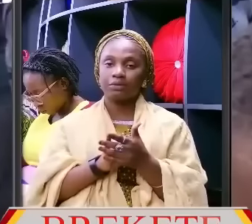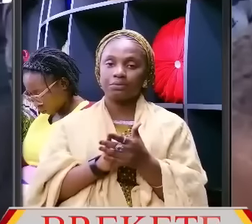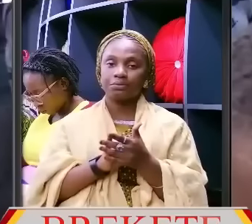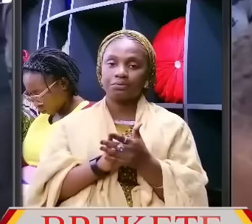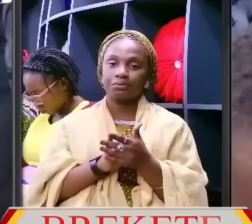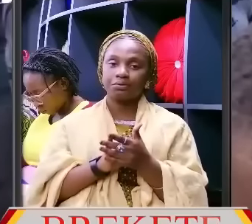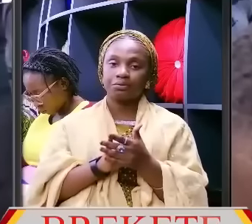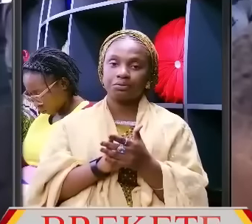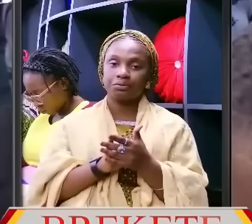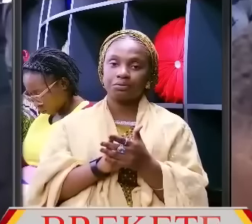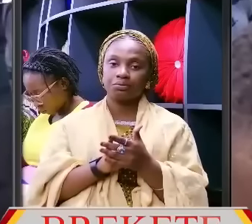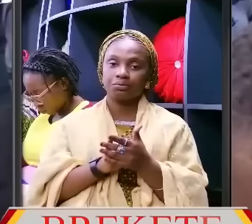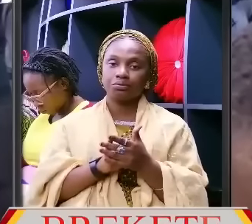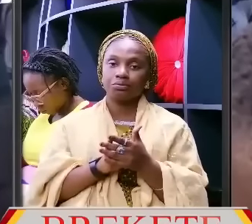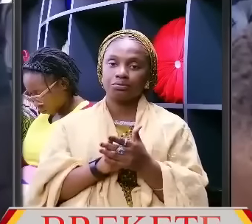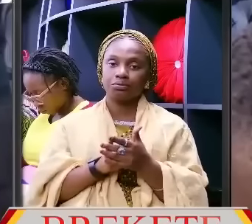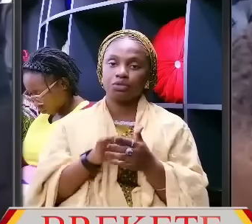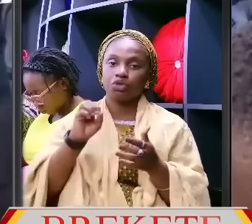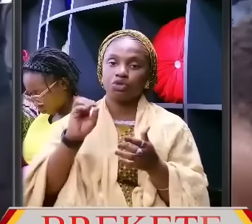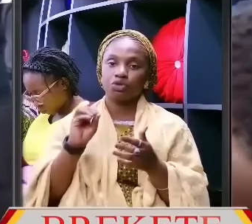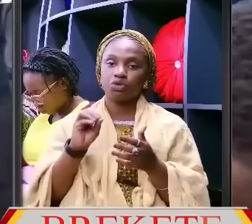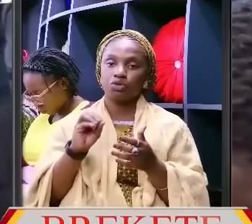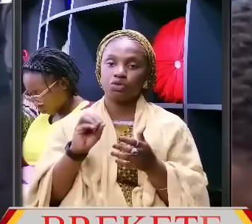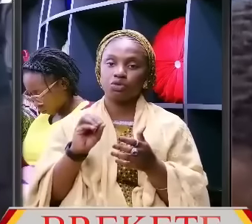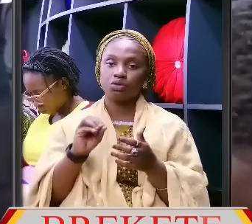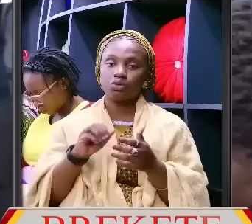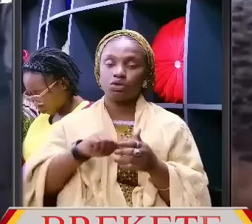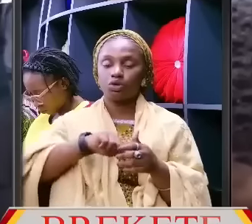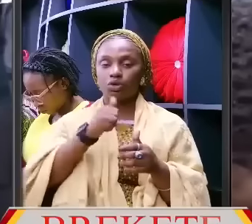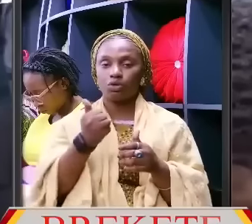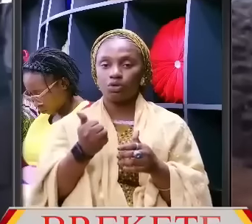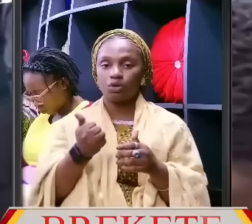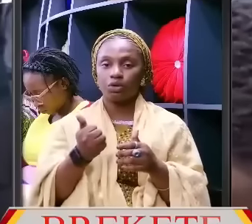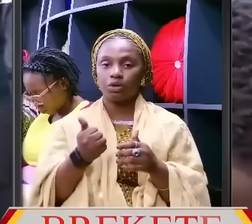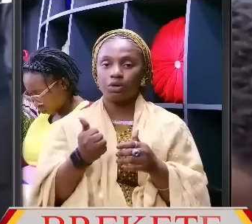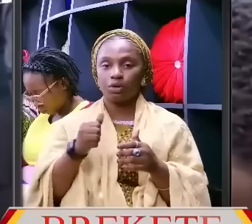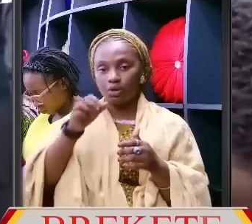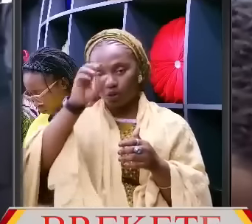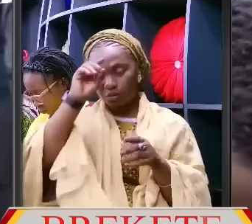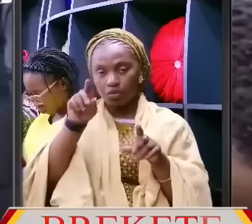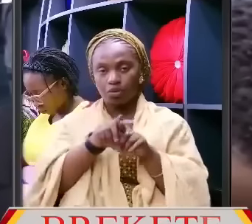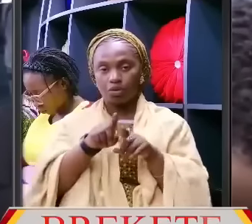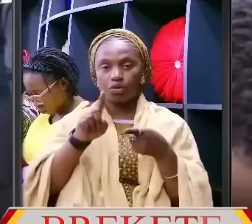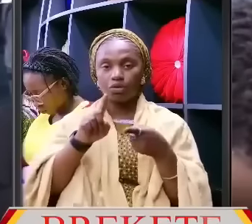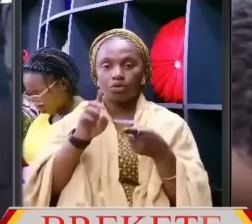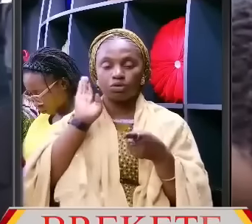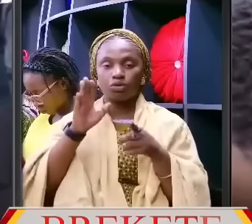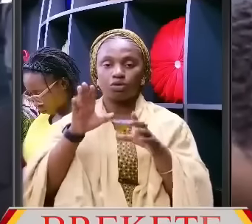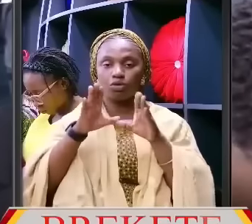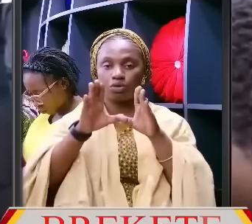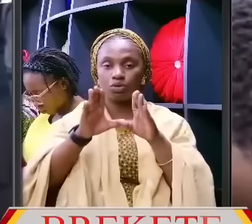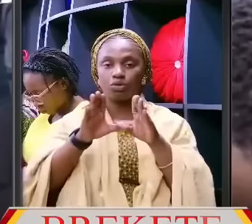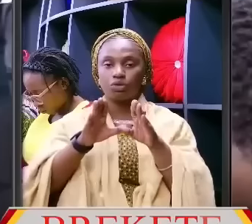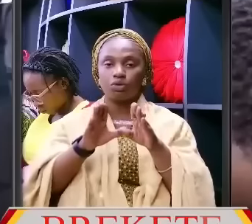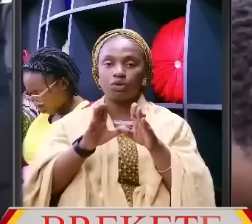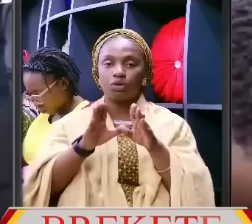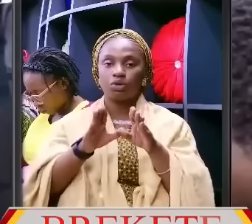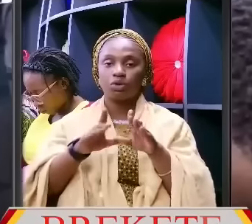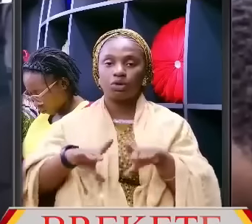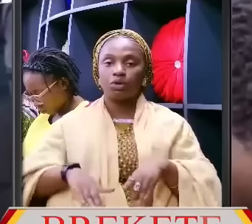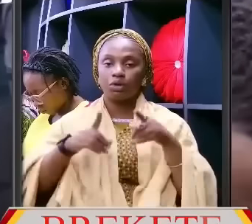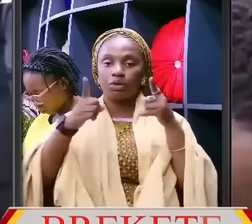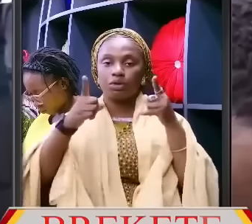continue guatirai no yaye. So Suleiman should continue living in his father's room. So